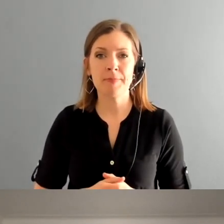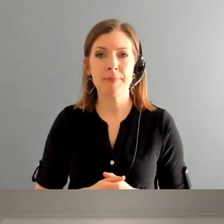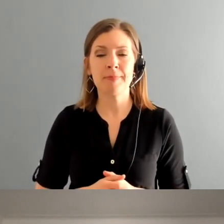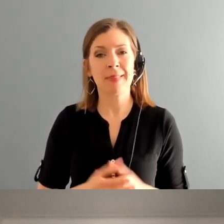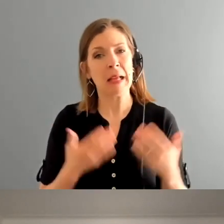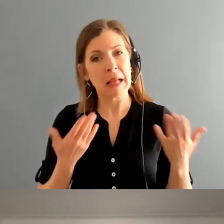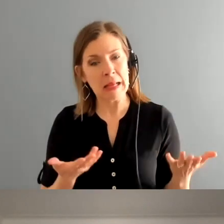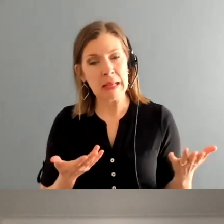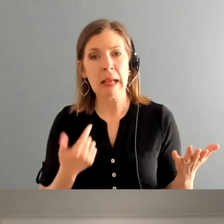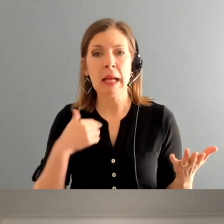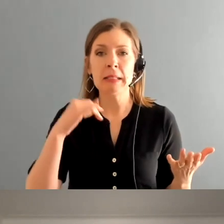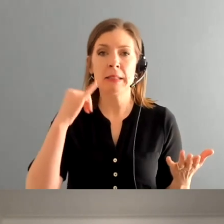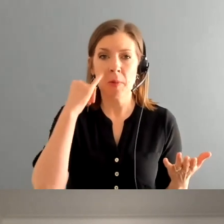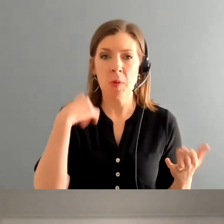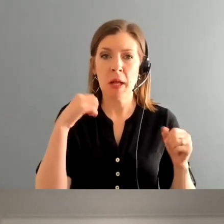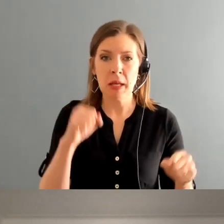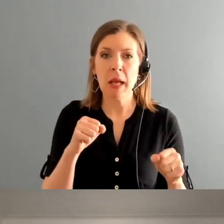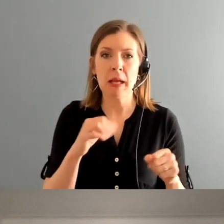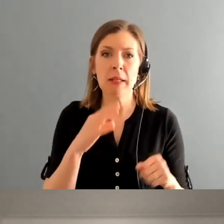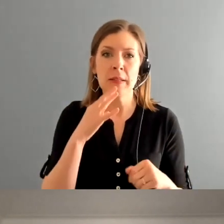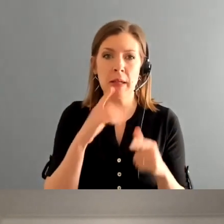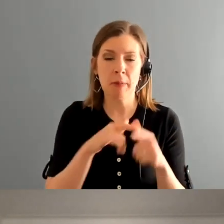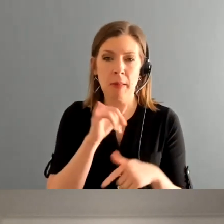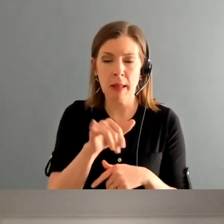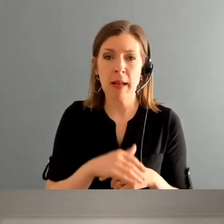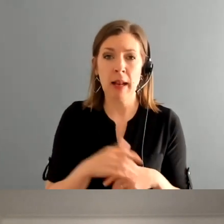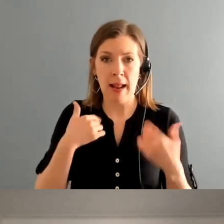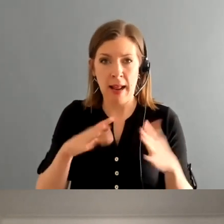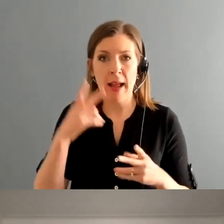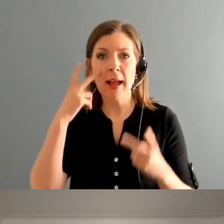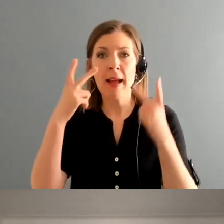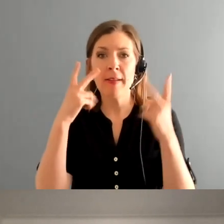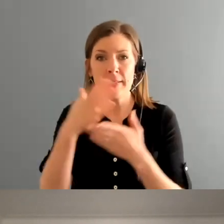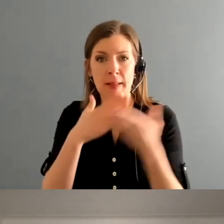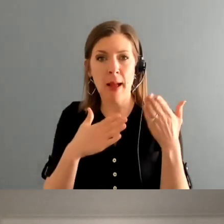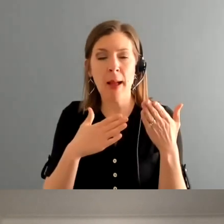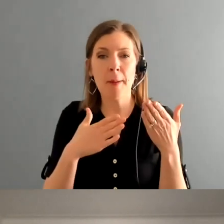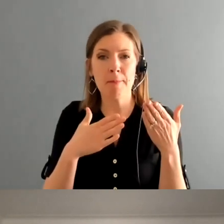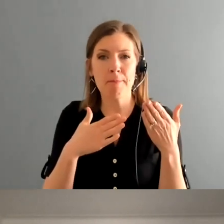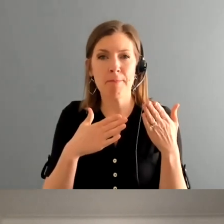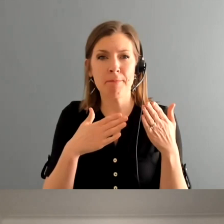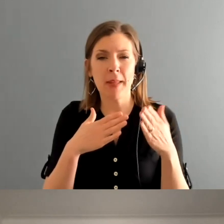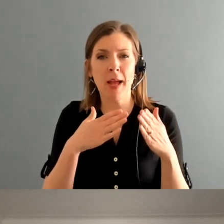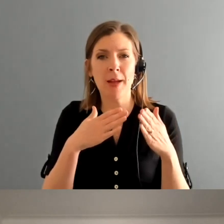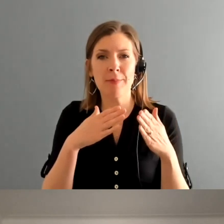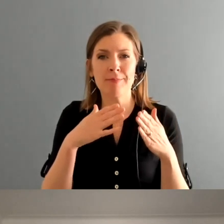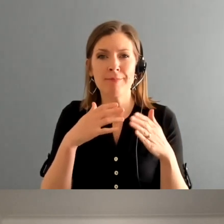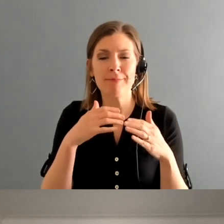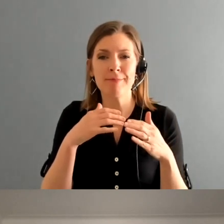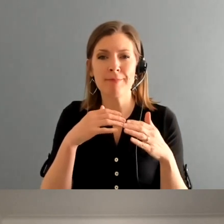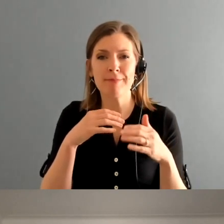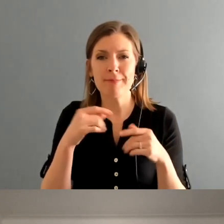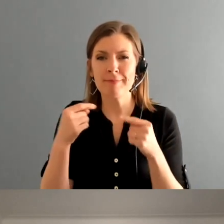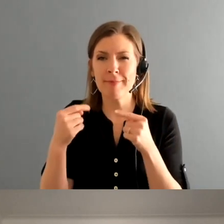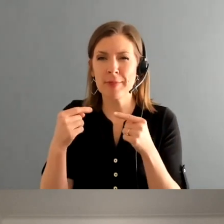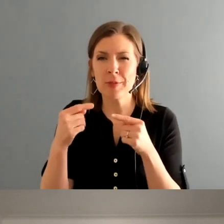I suppose I can take a first shot at that. I have encountered some friction from Indigenous artists, particularly